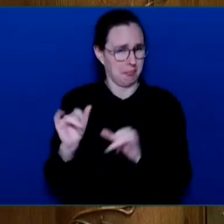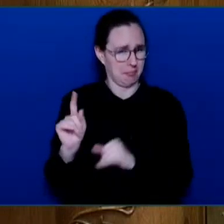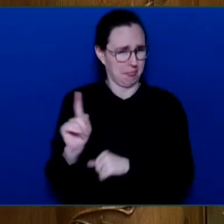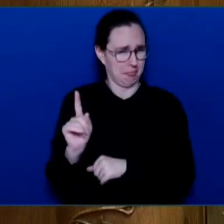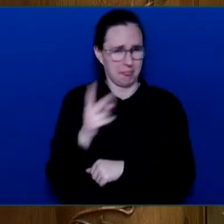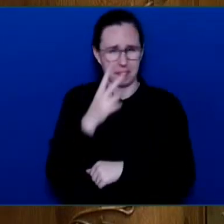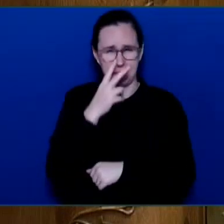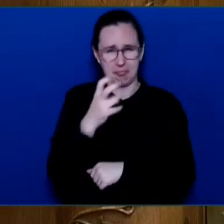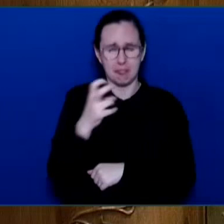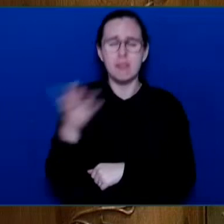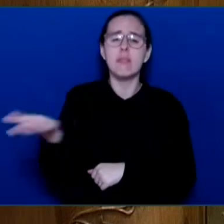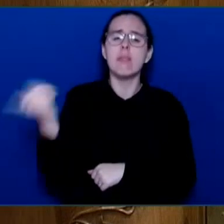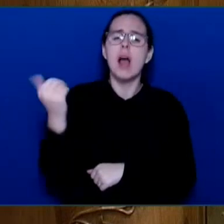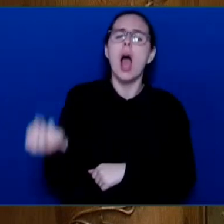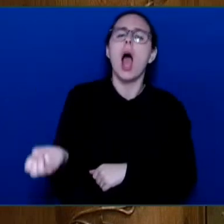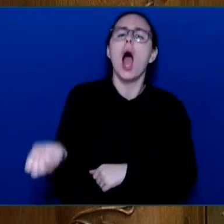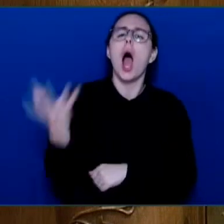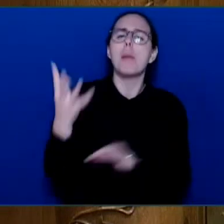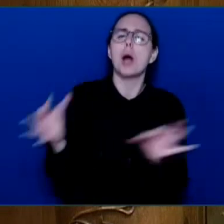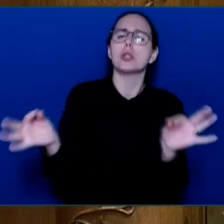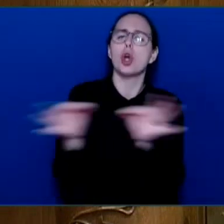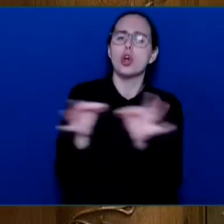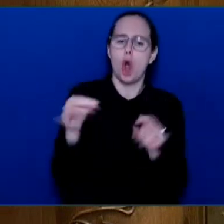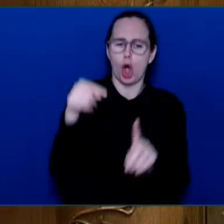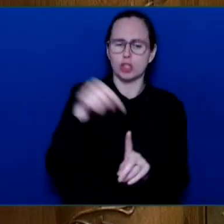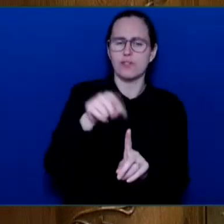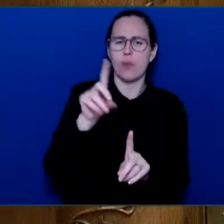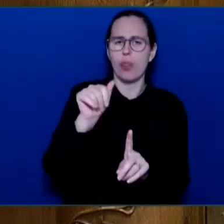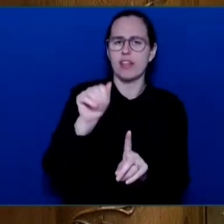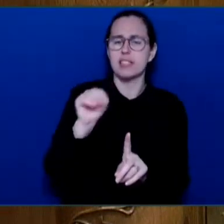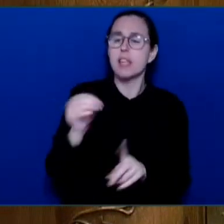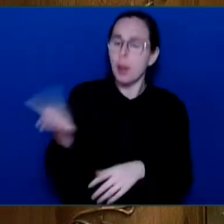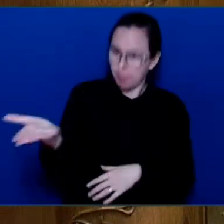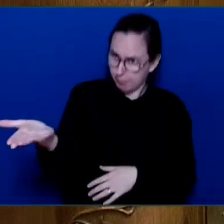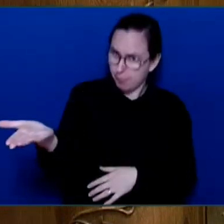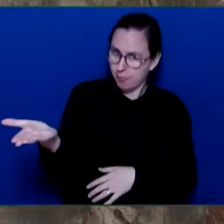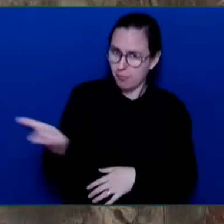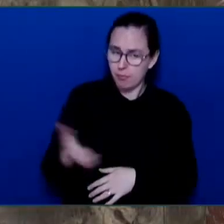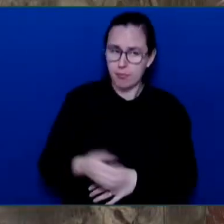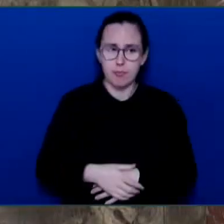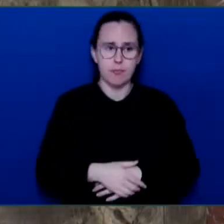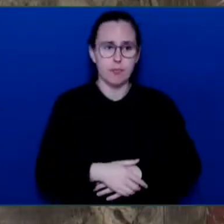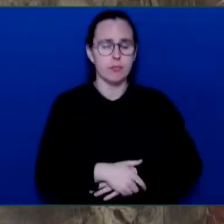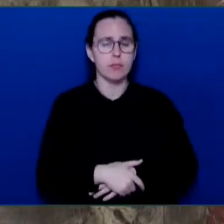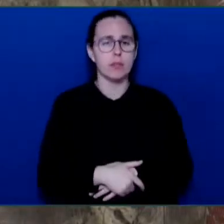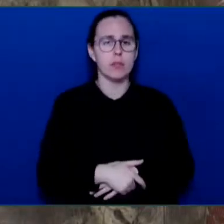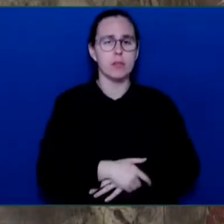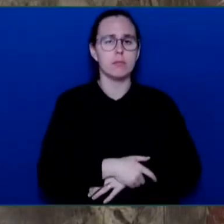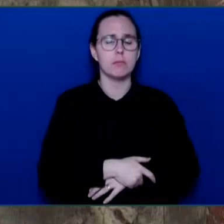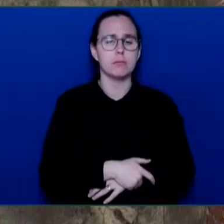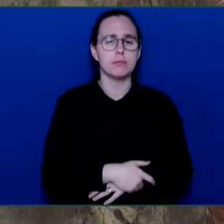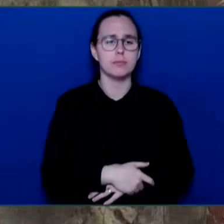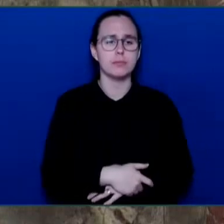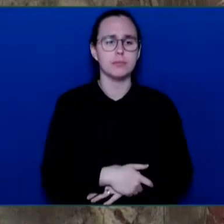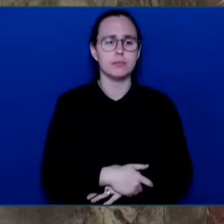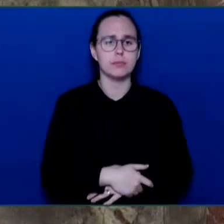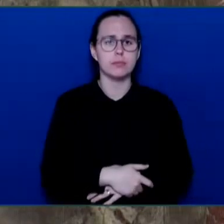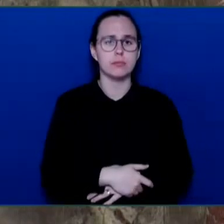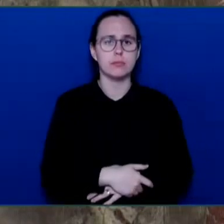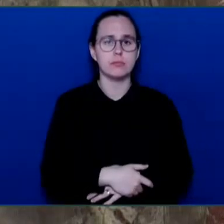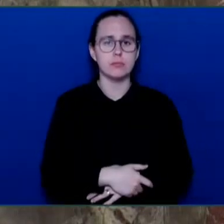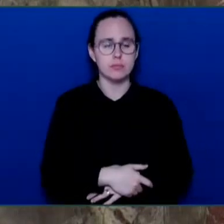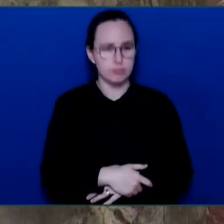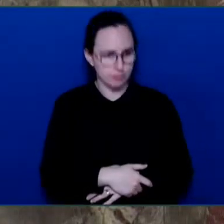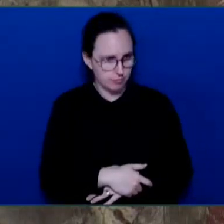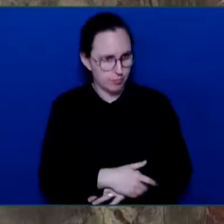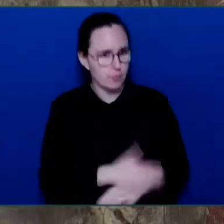Minister of Energy and Mines. Thank you, Honourable Speaker. I know that the member understands that we know our power demands going